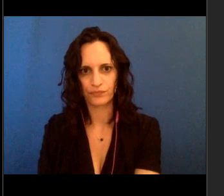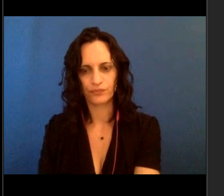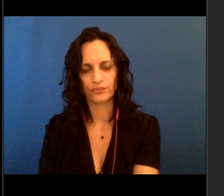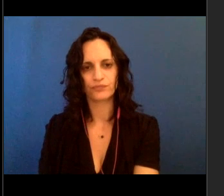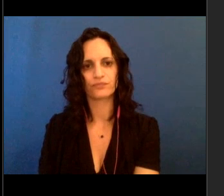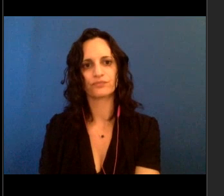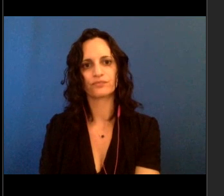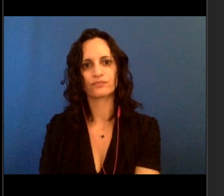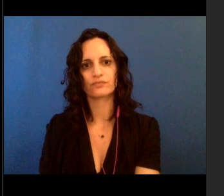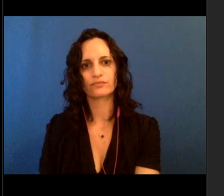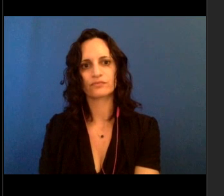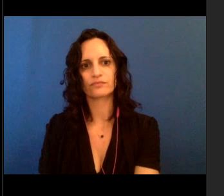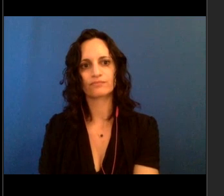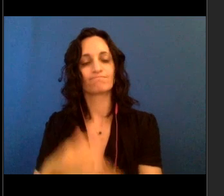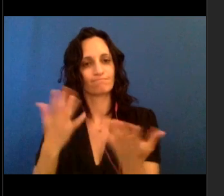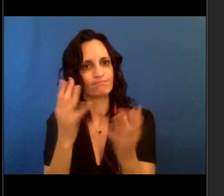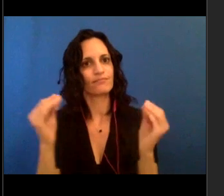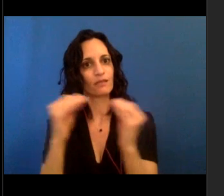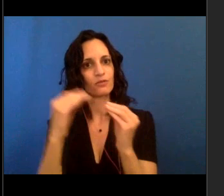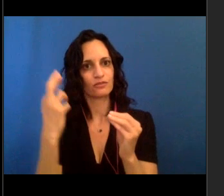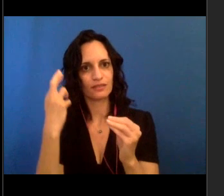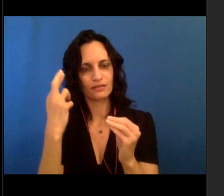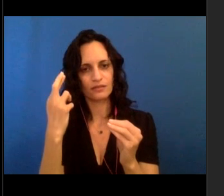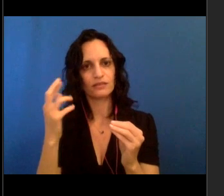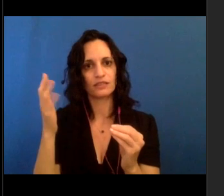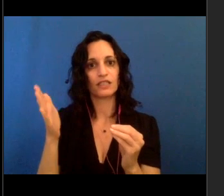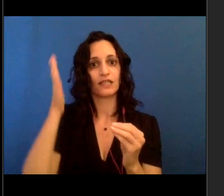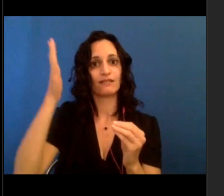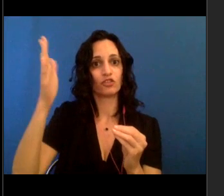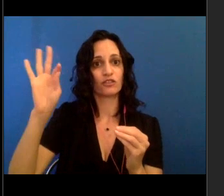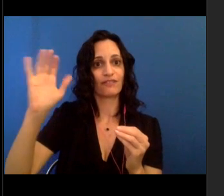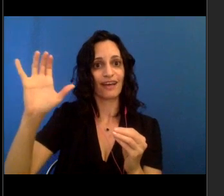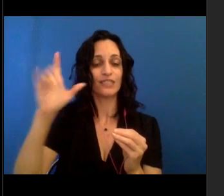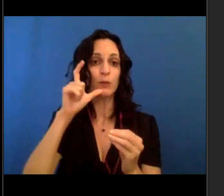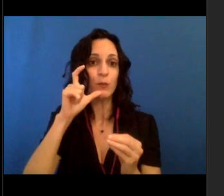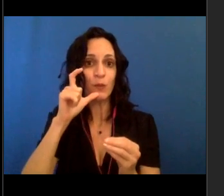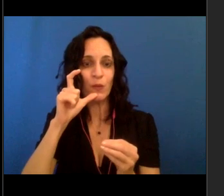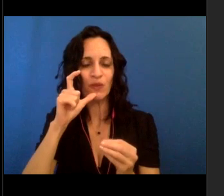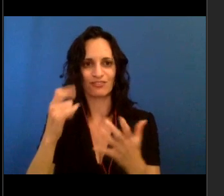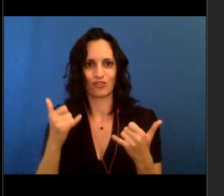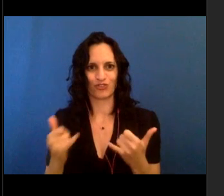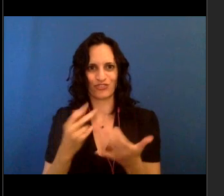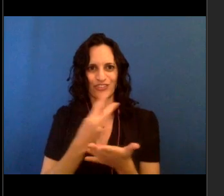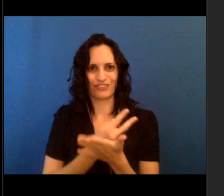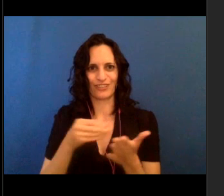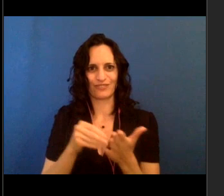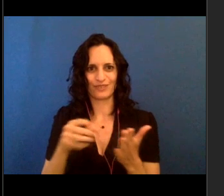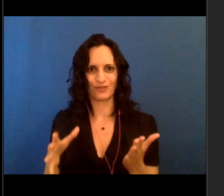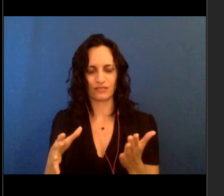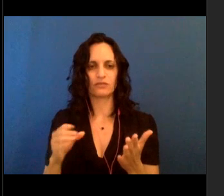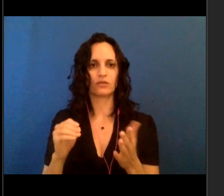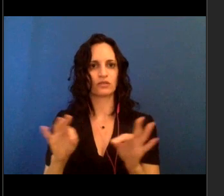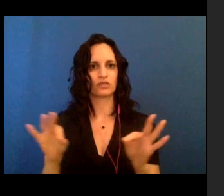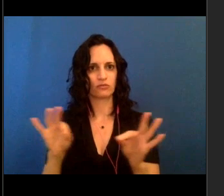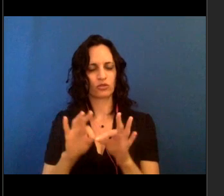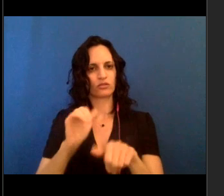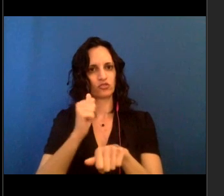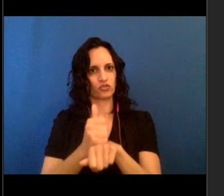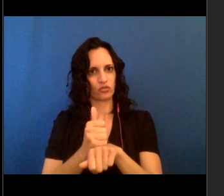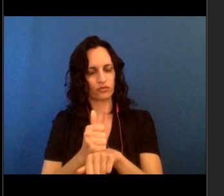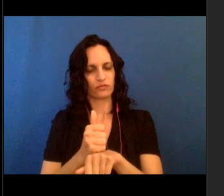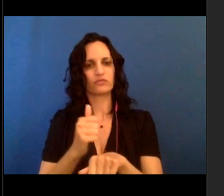Even more reasons, future faculty are current graduate students. So it's important that we start to establish inclusive teaching